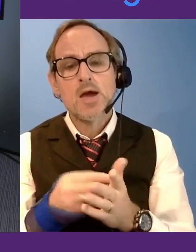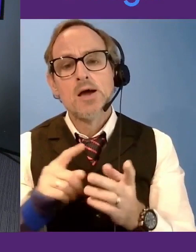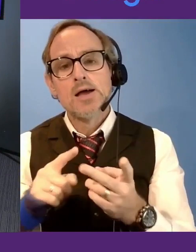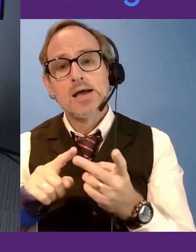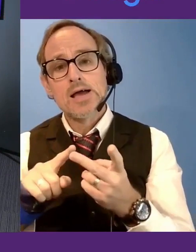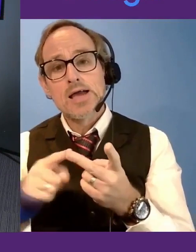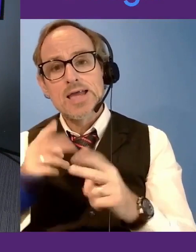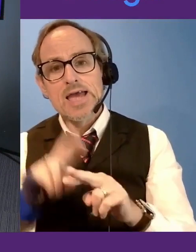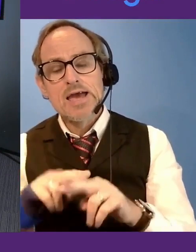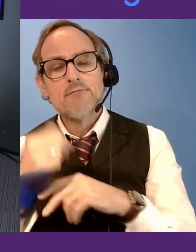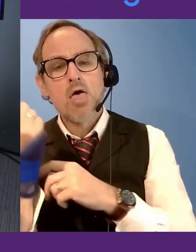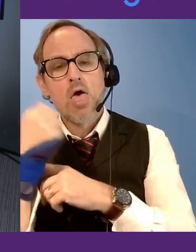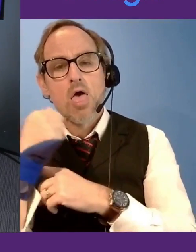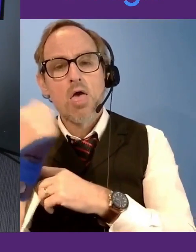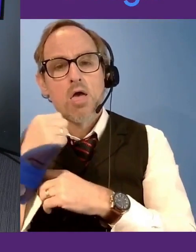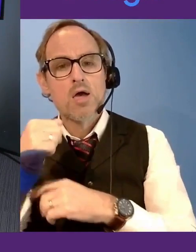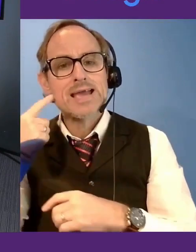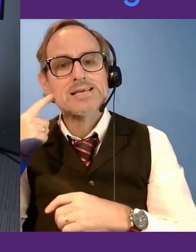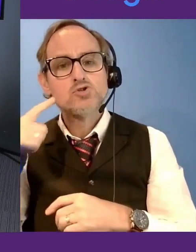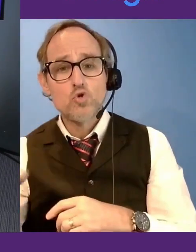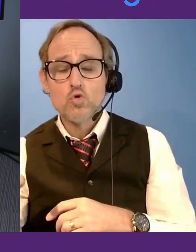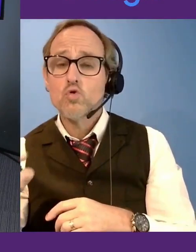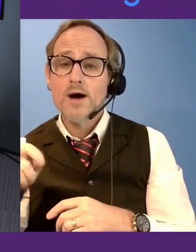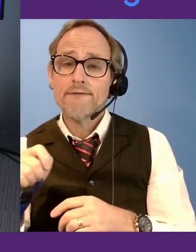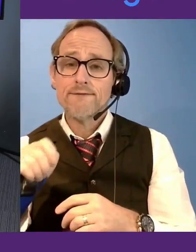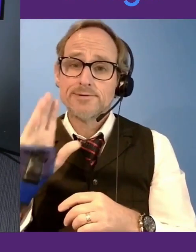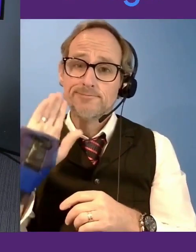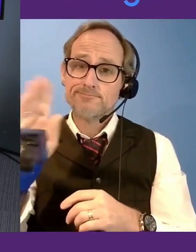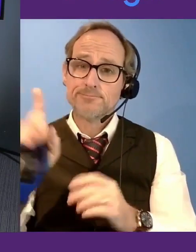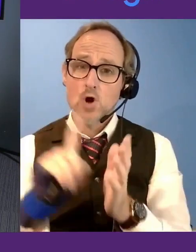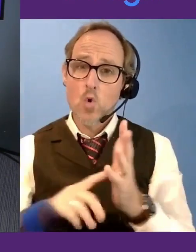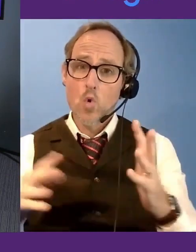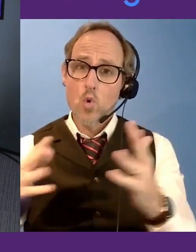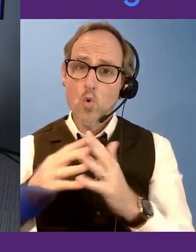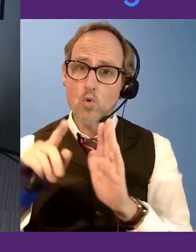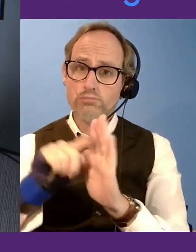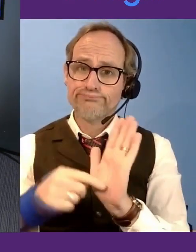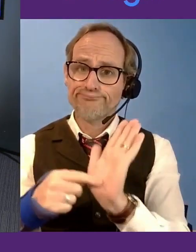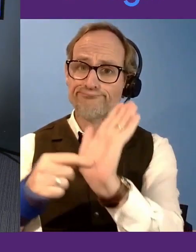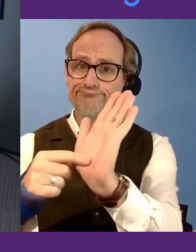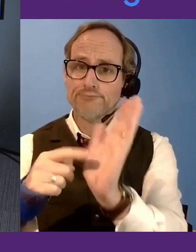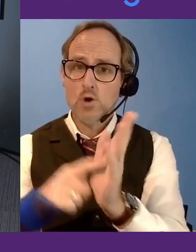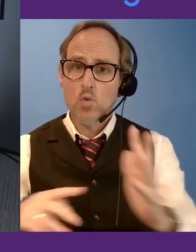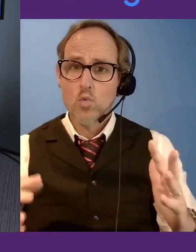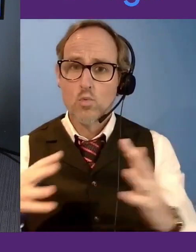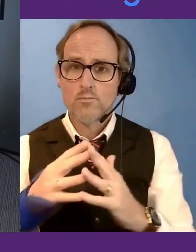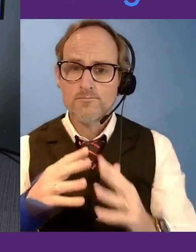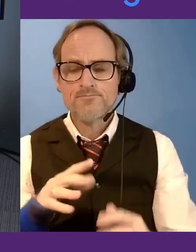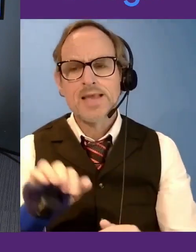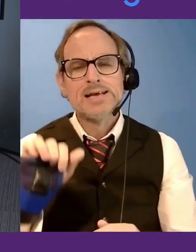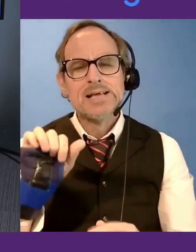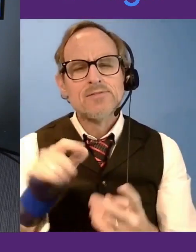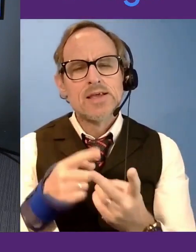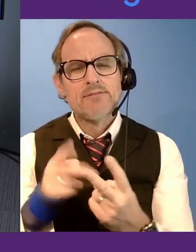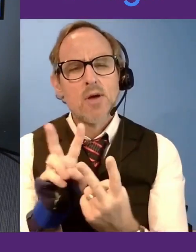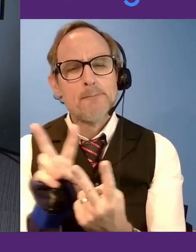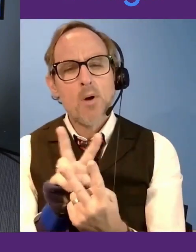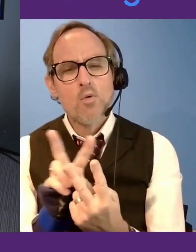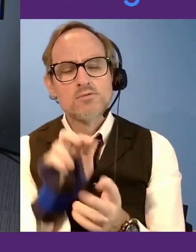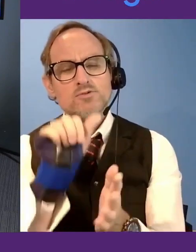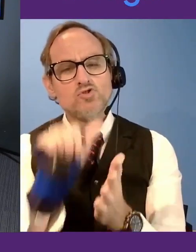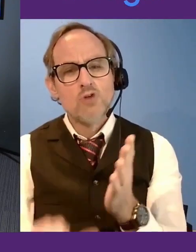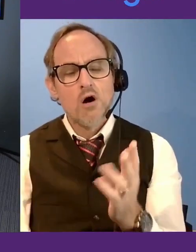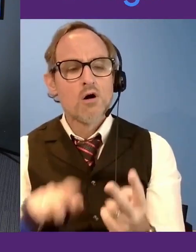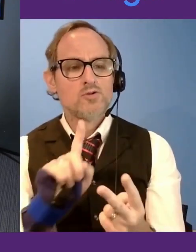law. Yeah. I mean, like you say, it is, if you do them both at the same time. So, if you start out intending to build